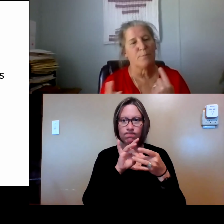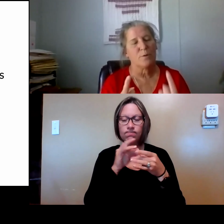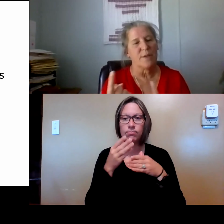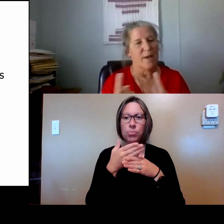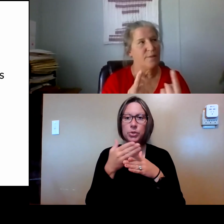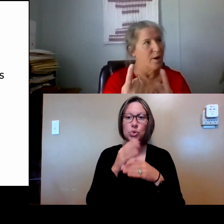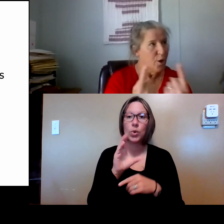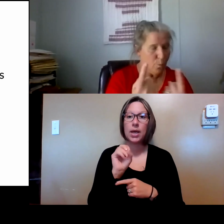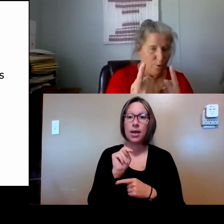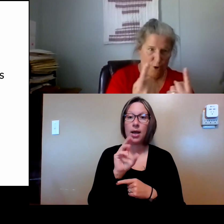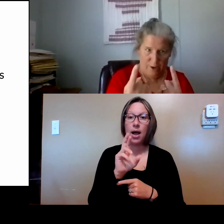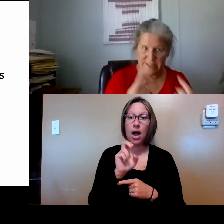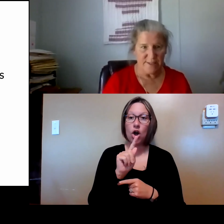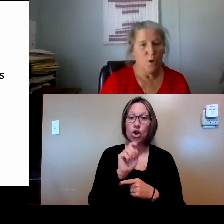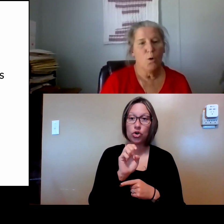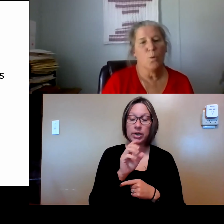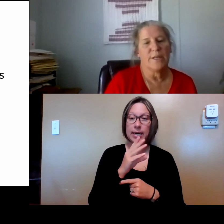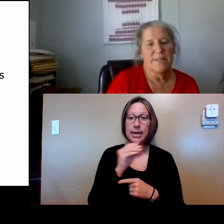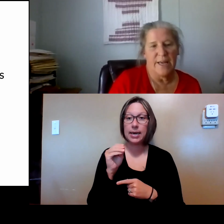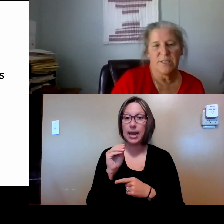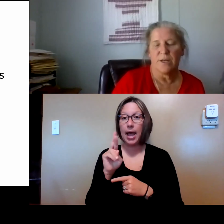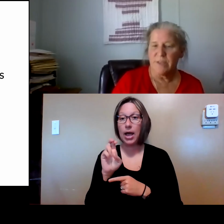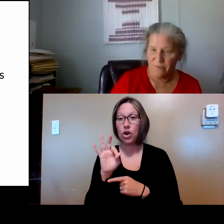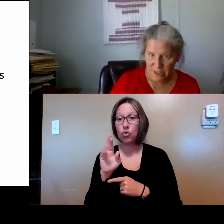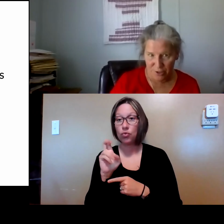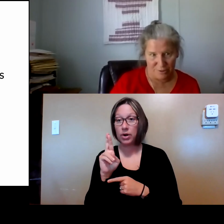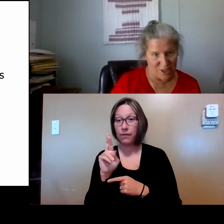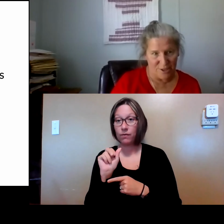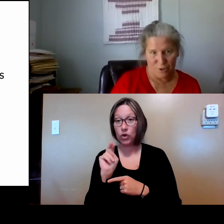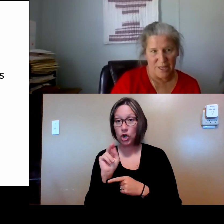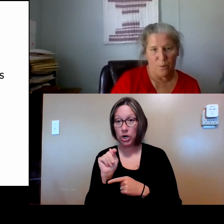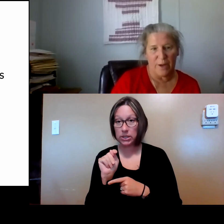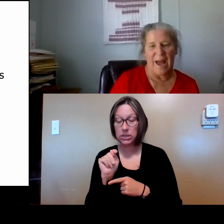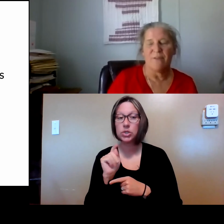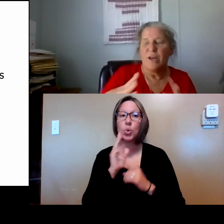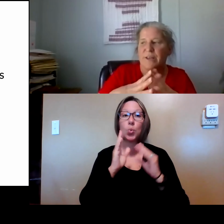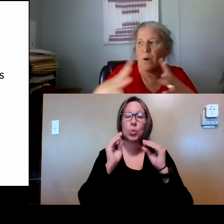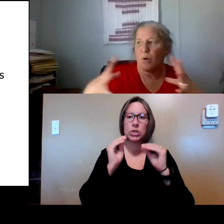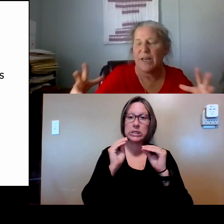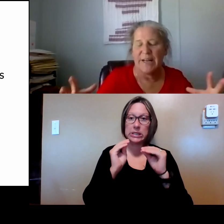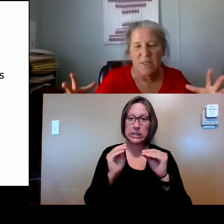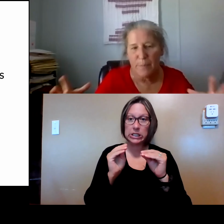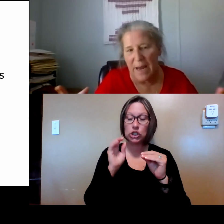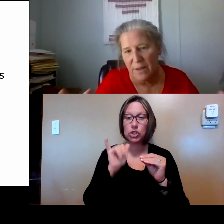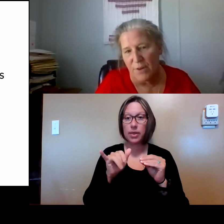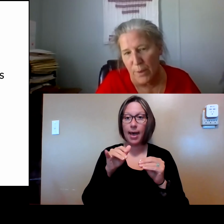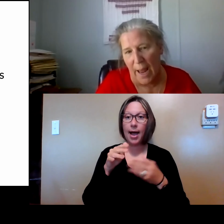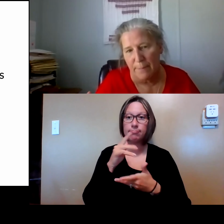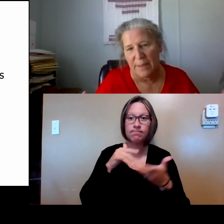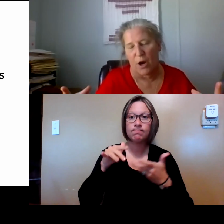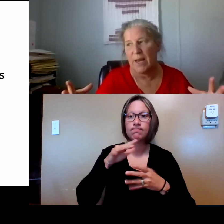concrete symbols and the reference. We're going to teach those conventional gestures like we have. Now we're going to